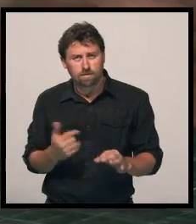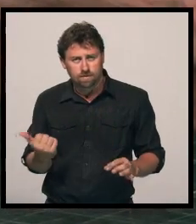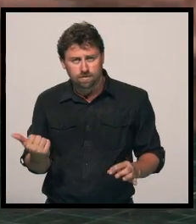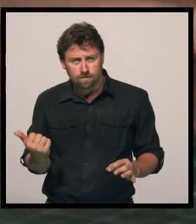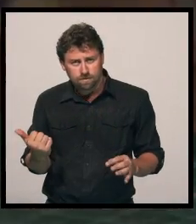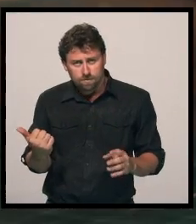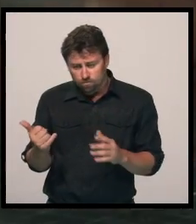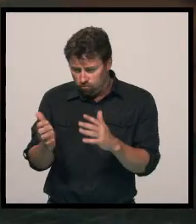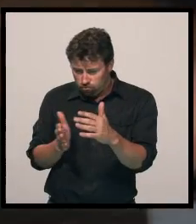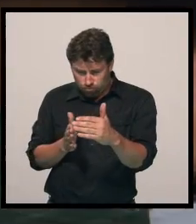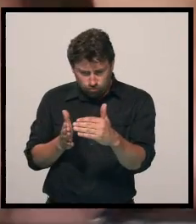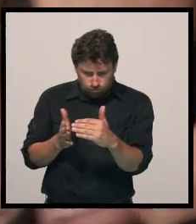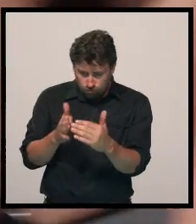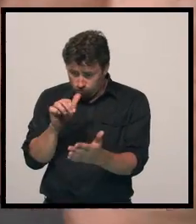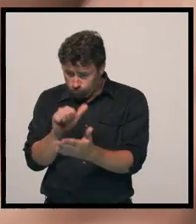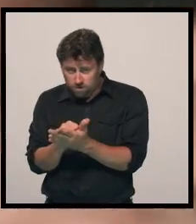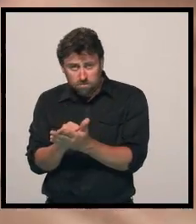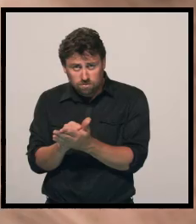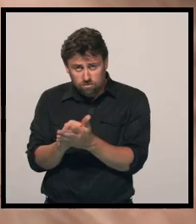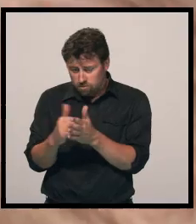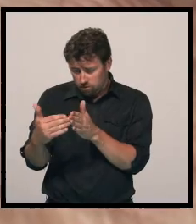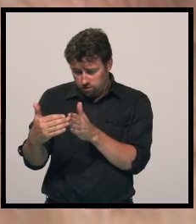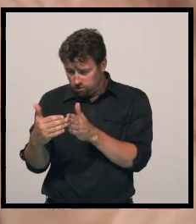line it up the right way